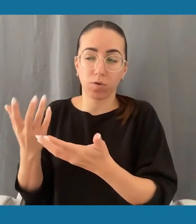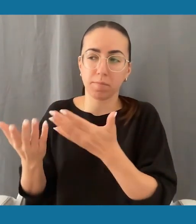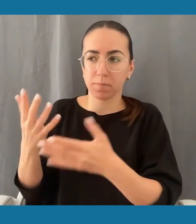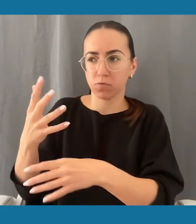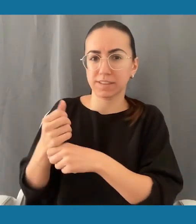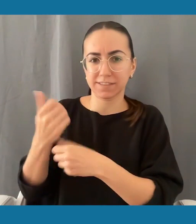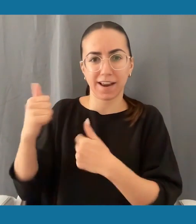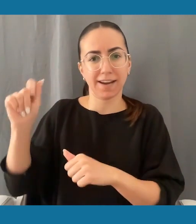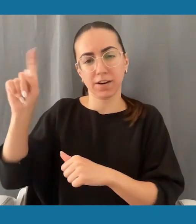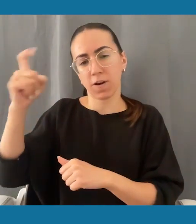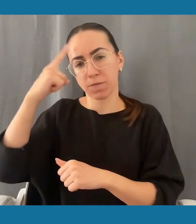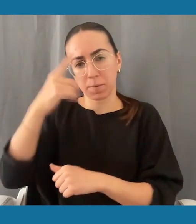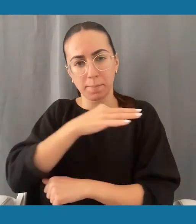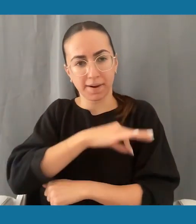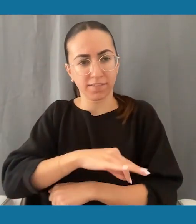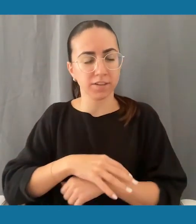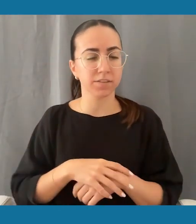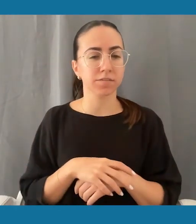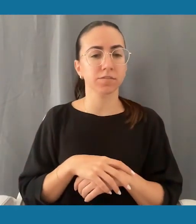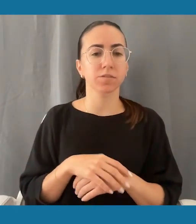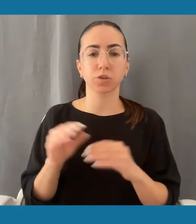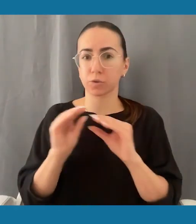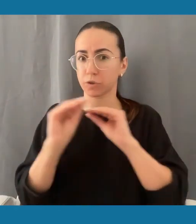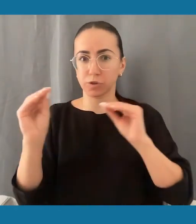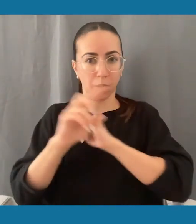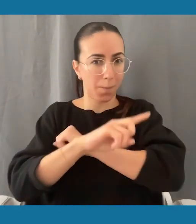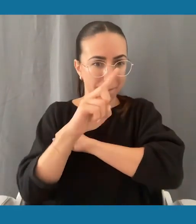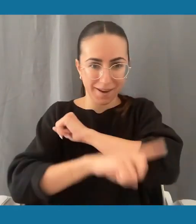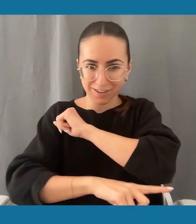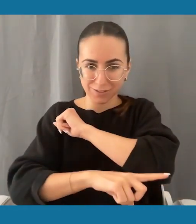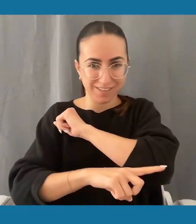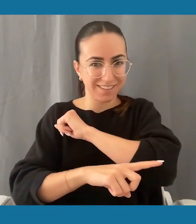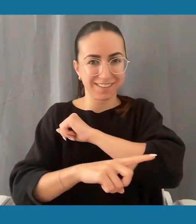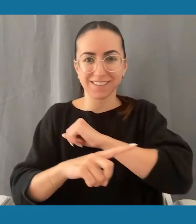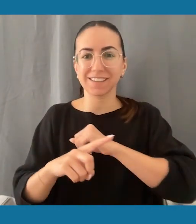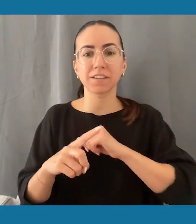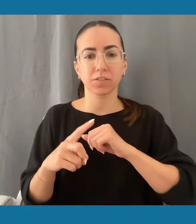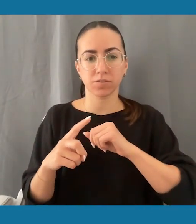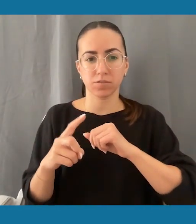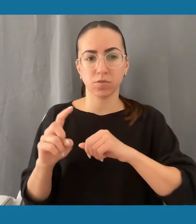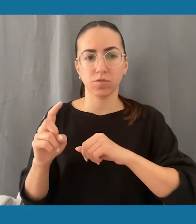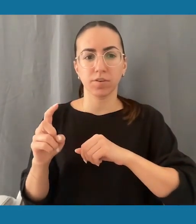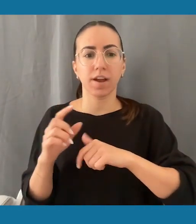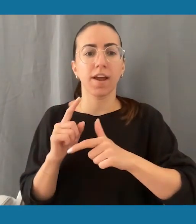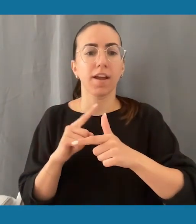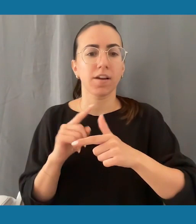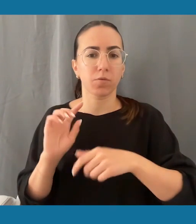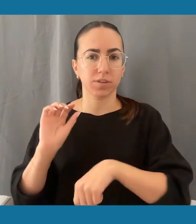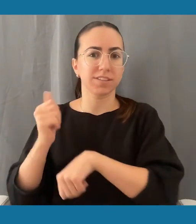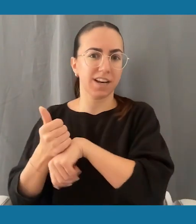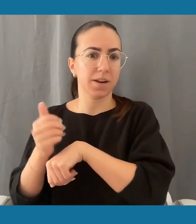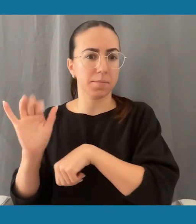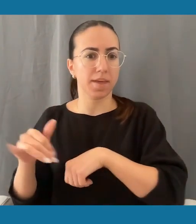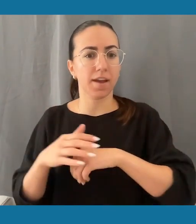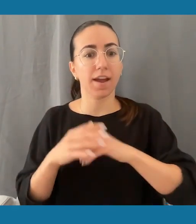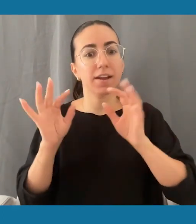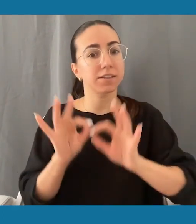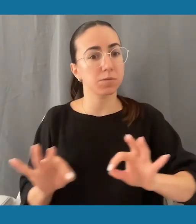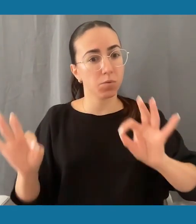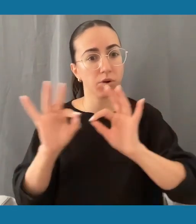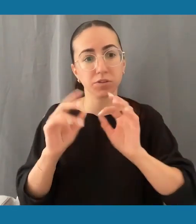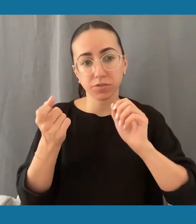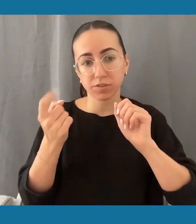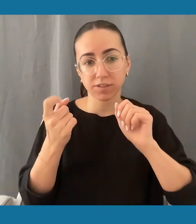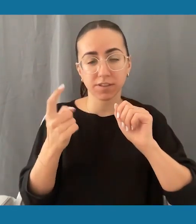receive government benefits. As we said, there's no penalty period upon the funding of the trust. And it's really important